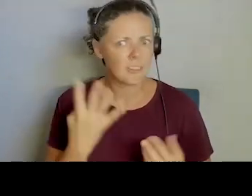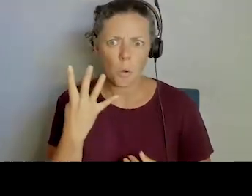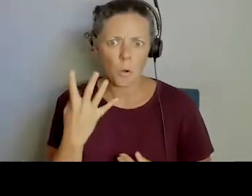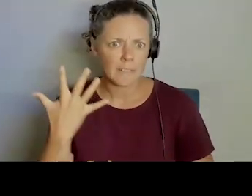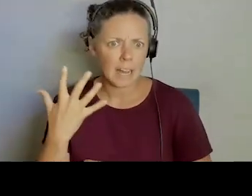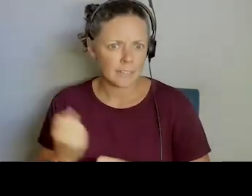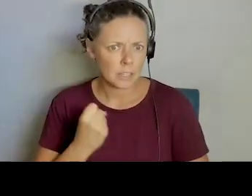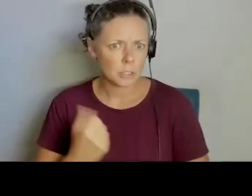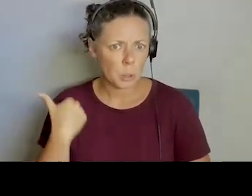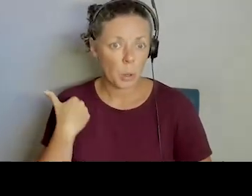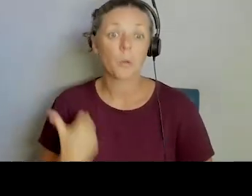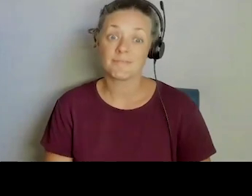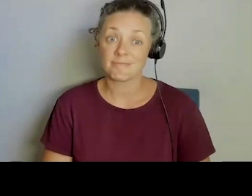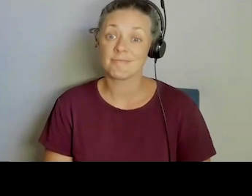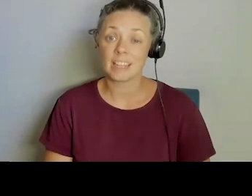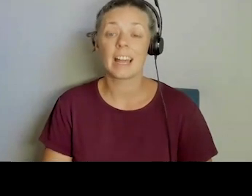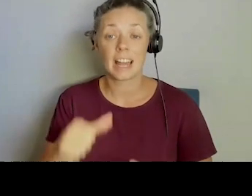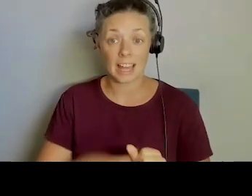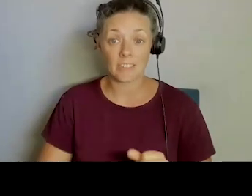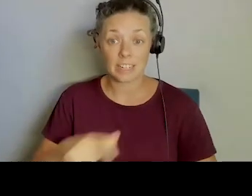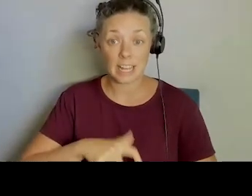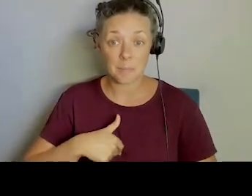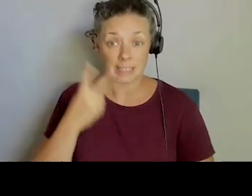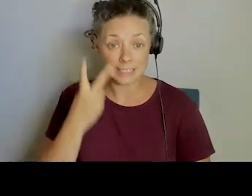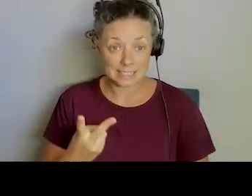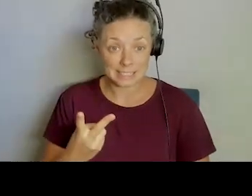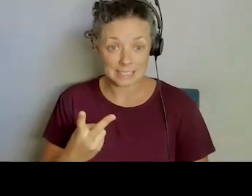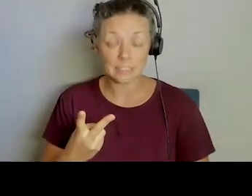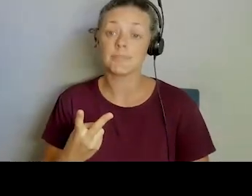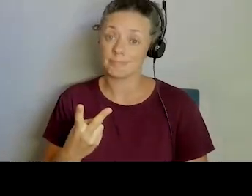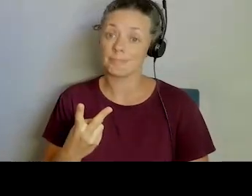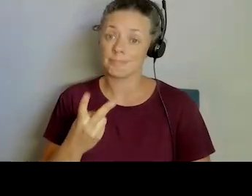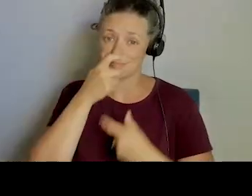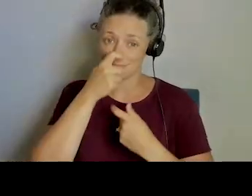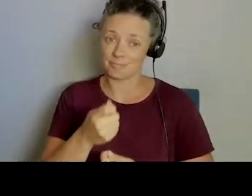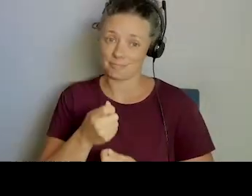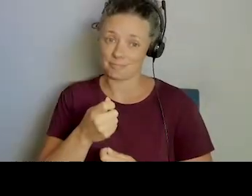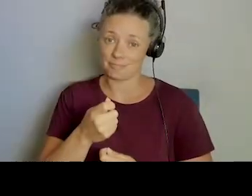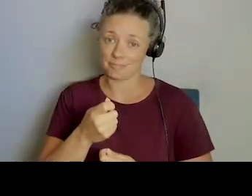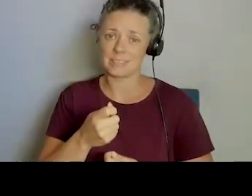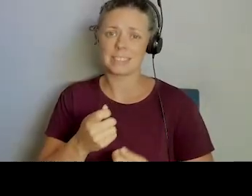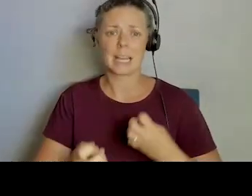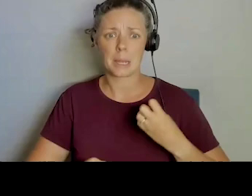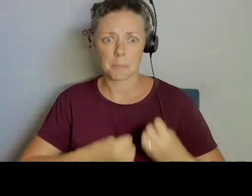years ago. But every time I see it, it's the same. Emotional.